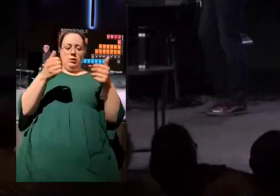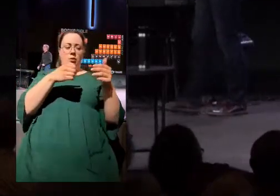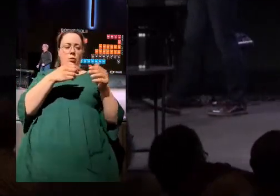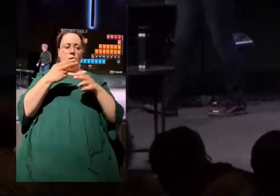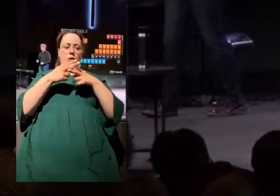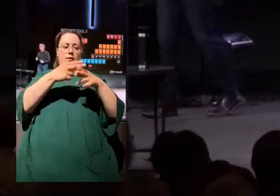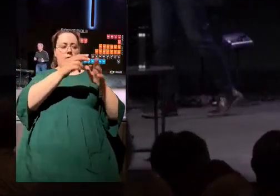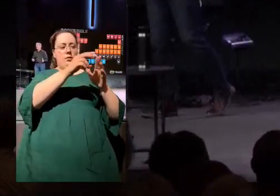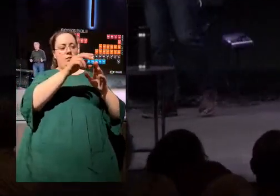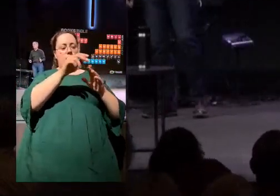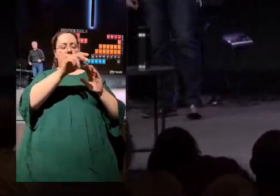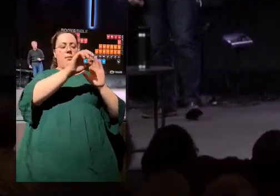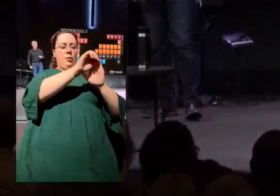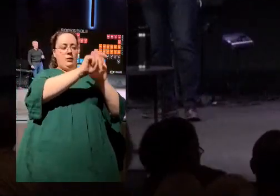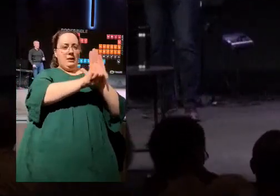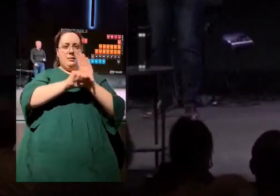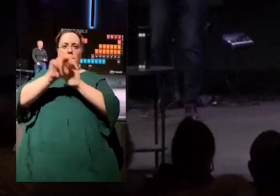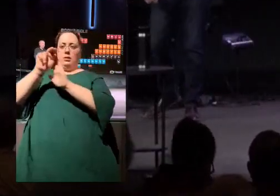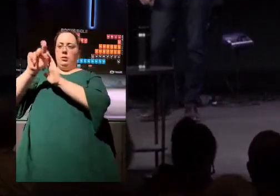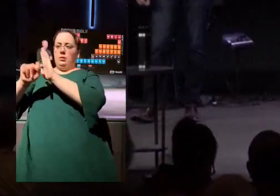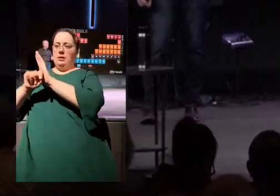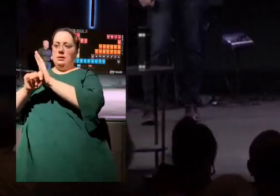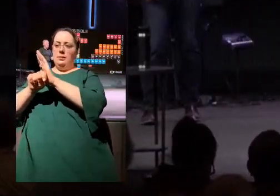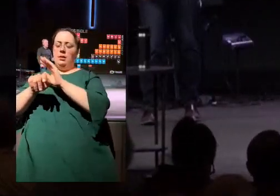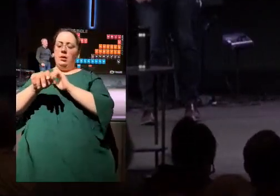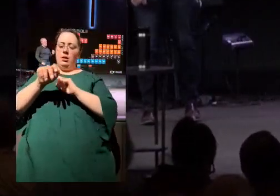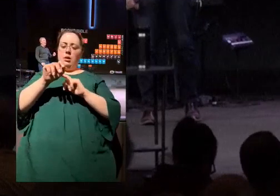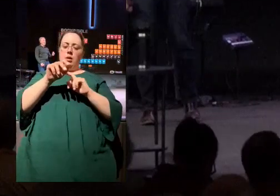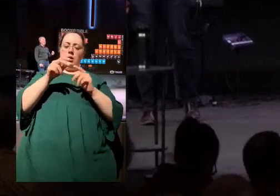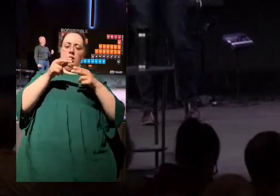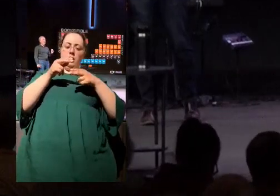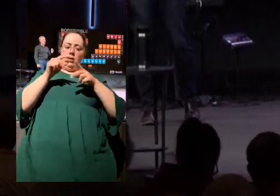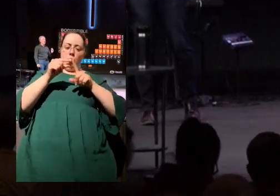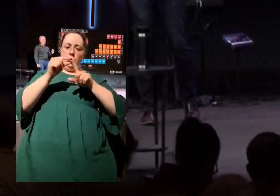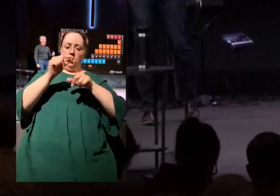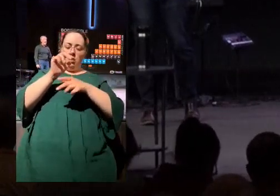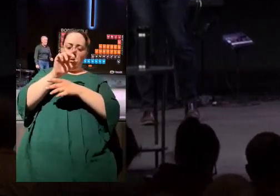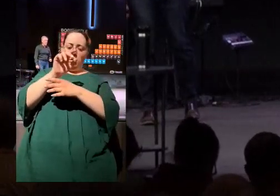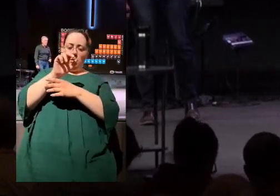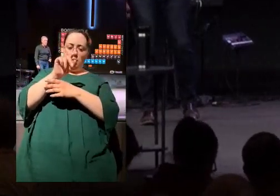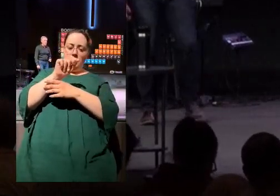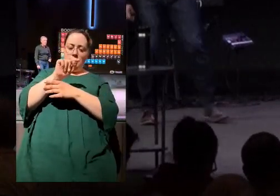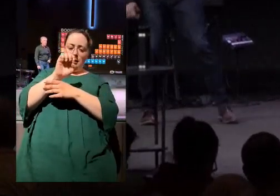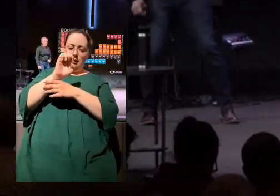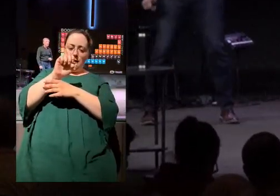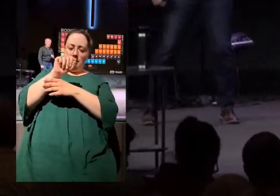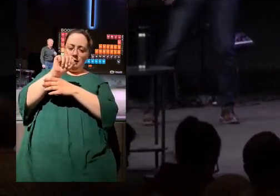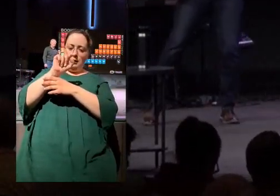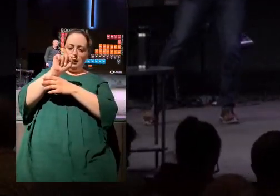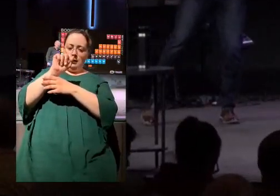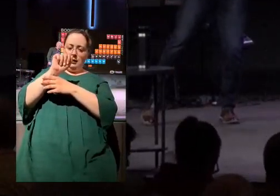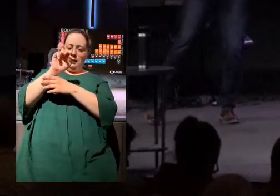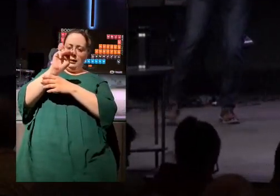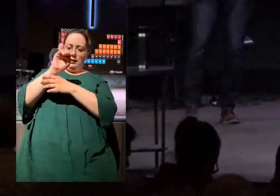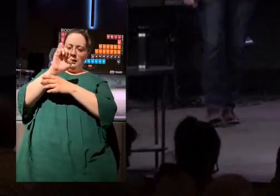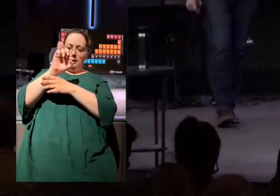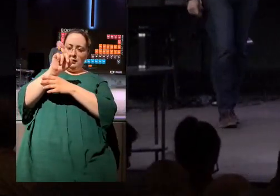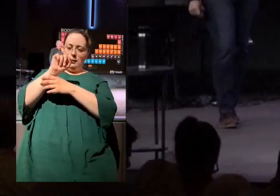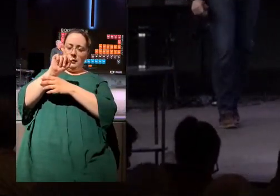Testament, which is an archaic word. Testament is really, it comes out of a Latin word that was based on a Greek